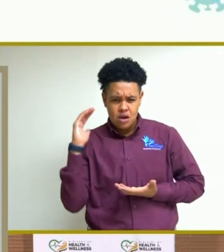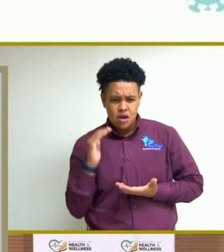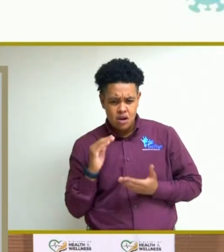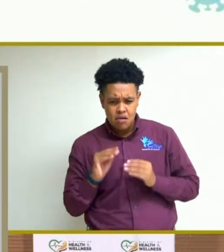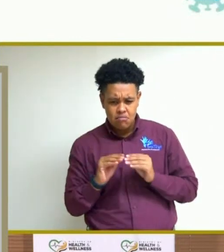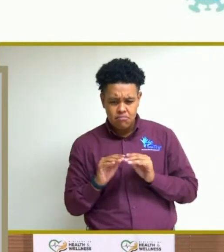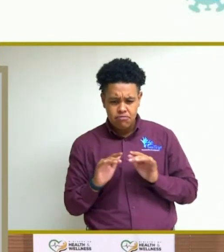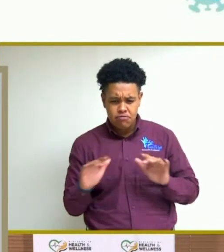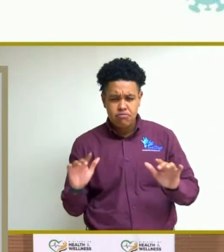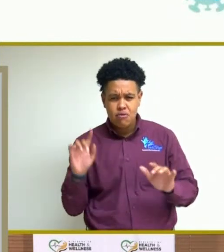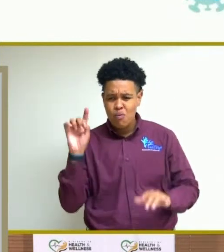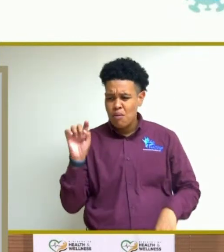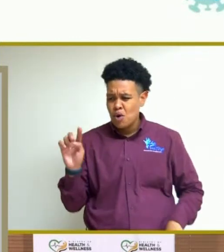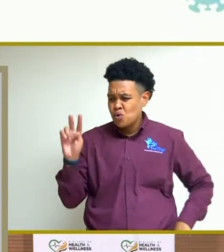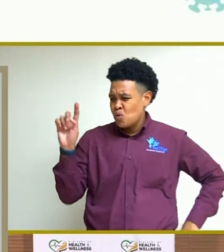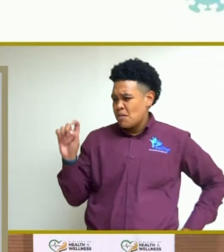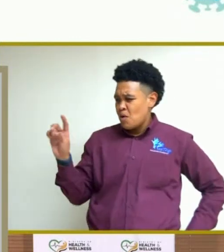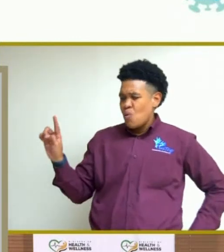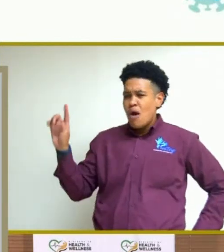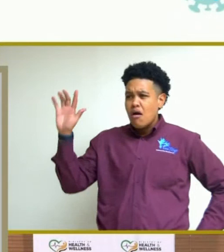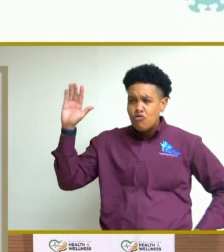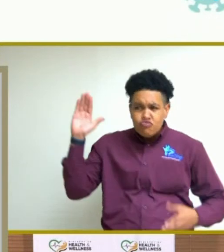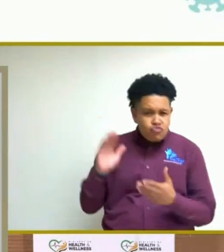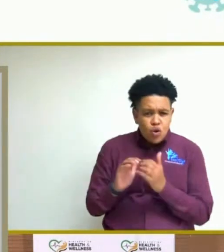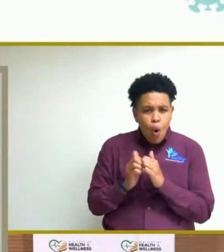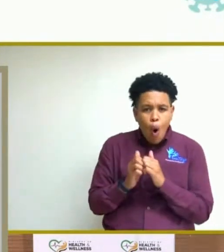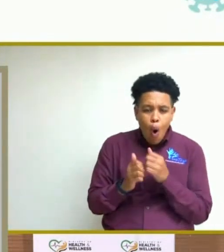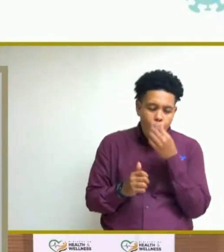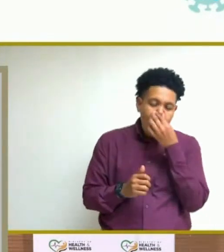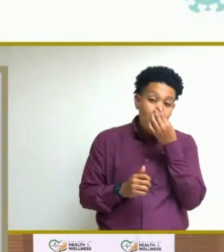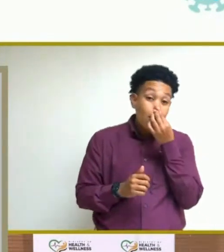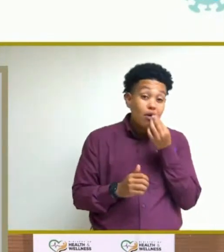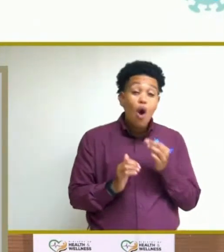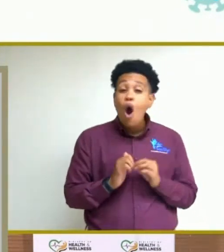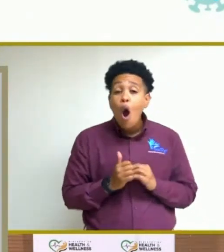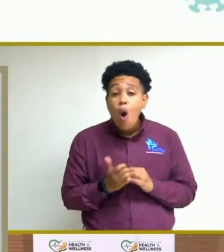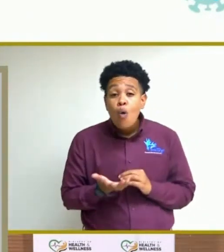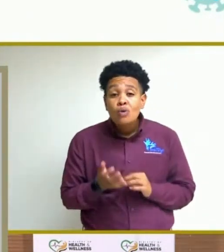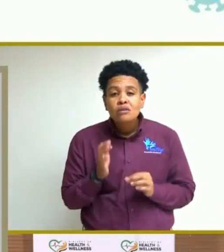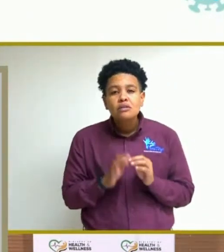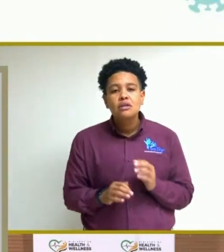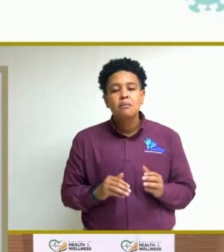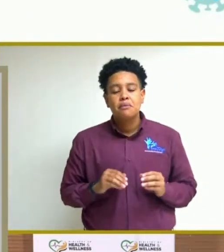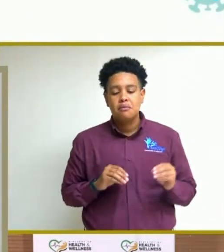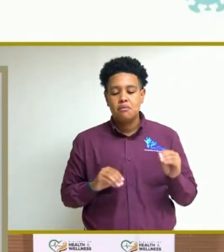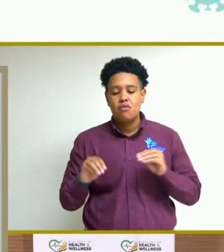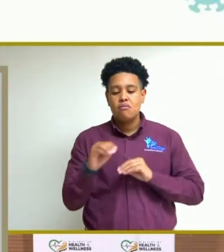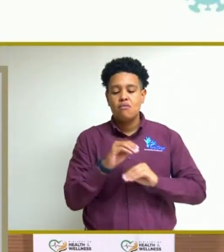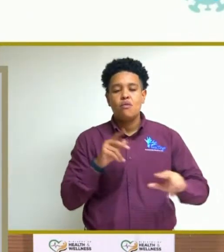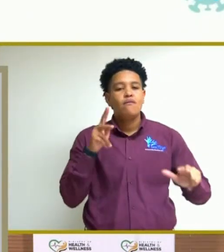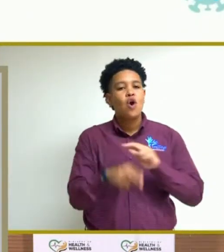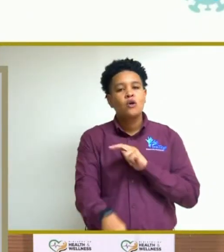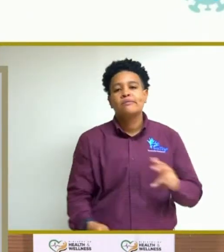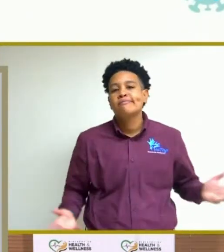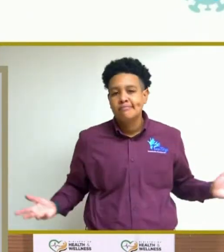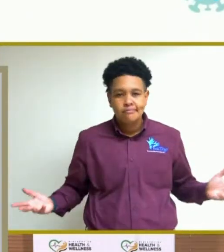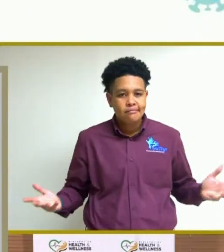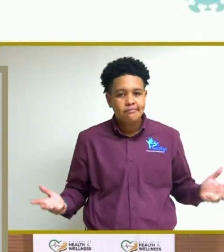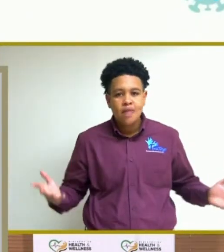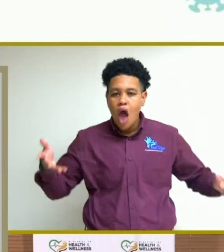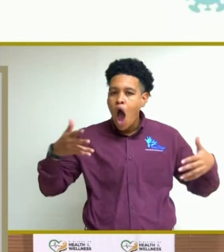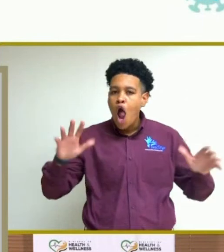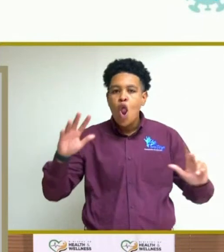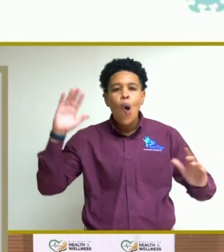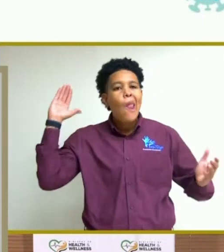rate? We bring down that reproductive rate by decreasing movement, decreasing exposure.